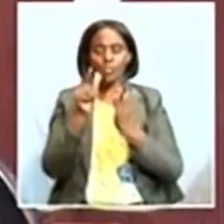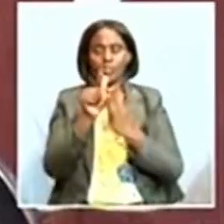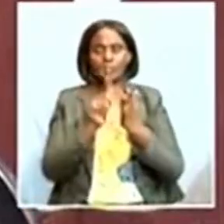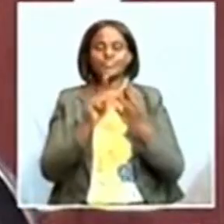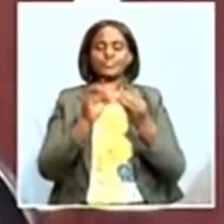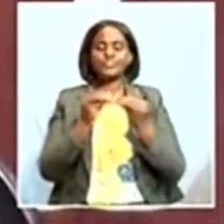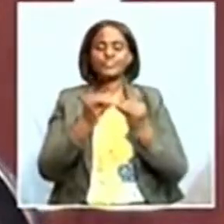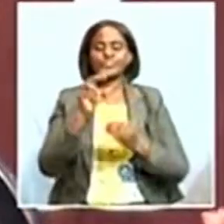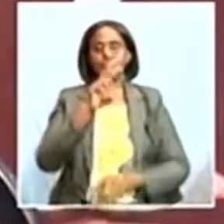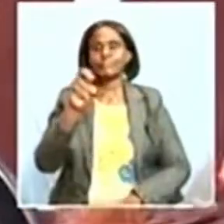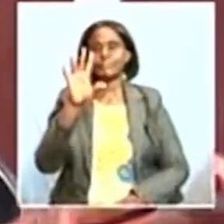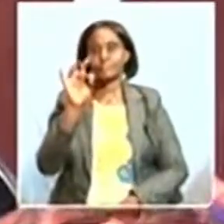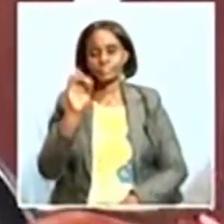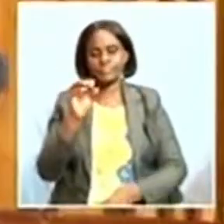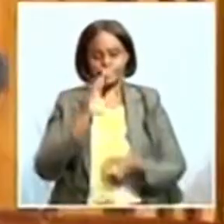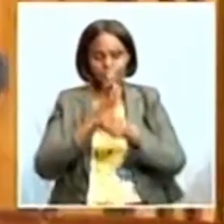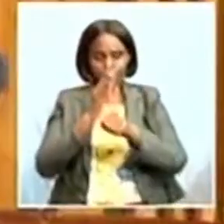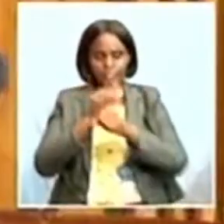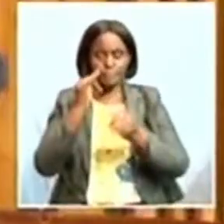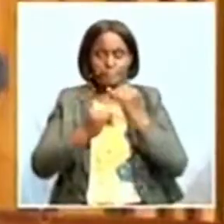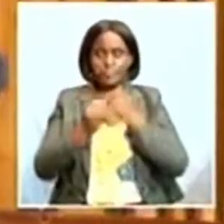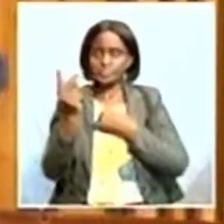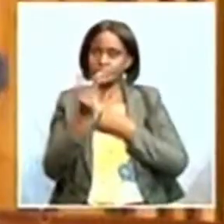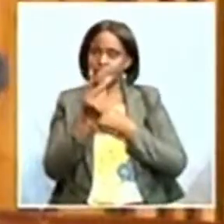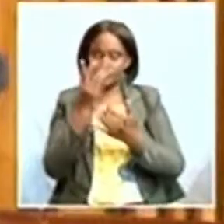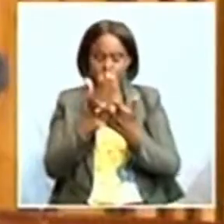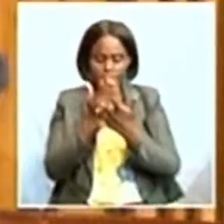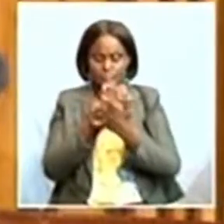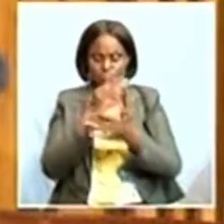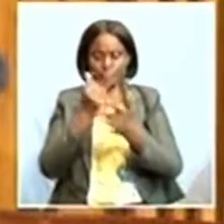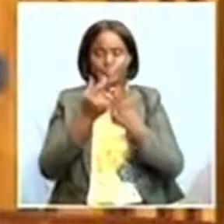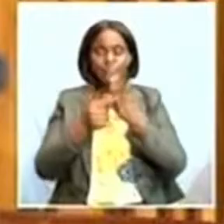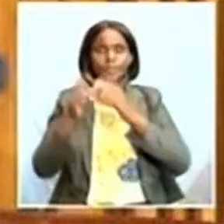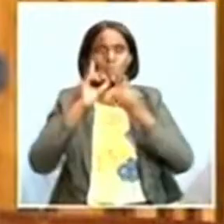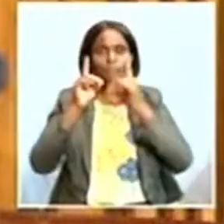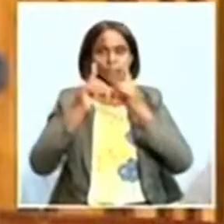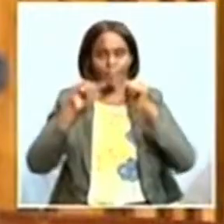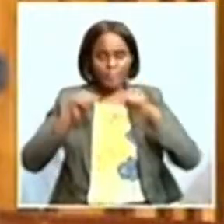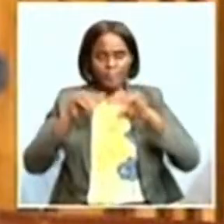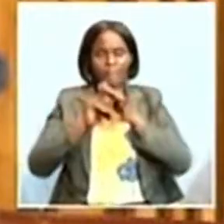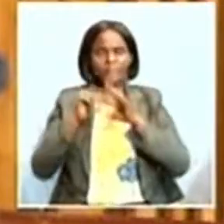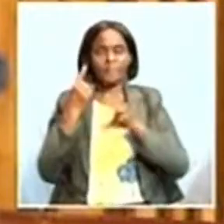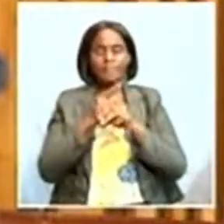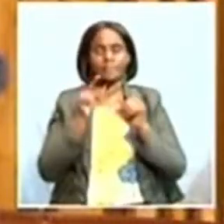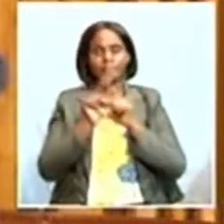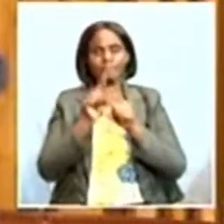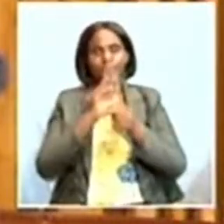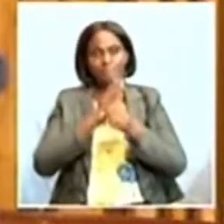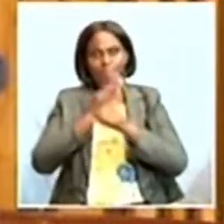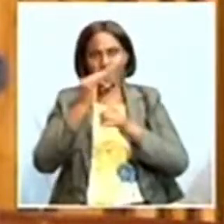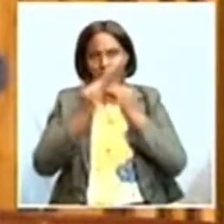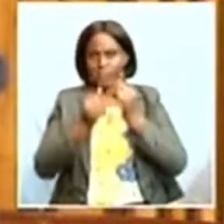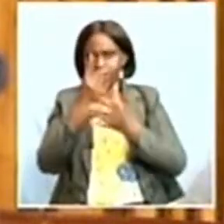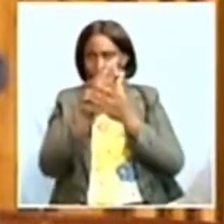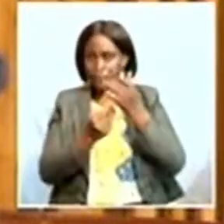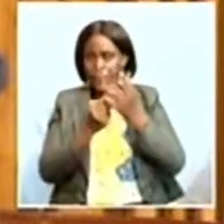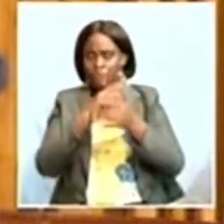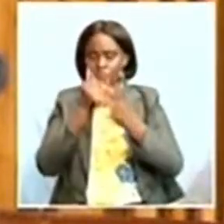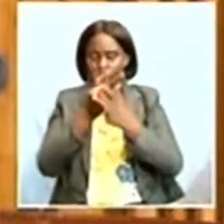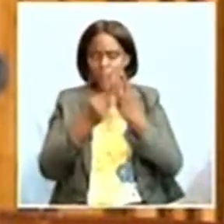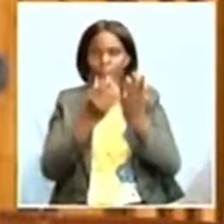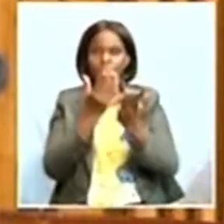80. And then after that, two motions were considered on the floor of the House, and both of them were moved